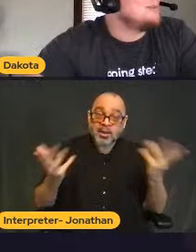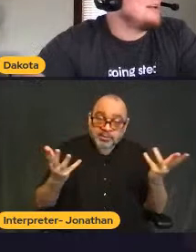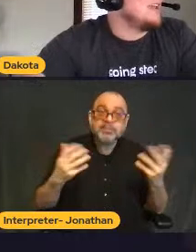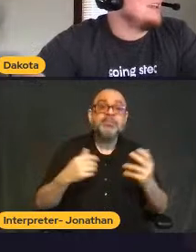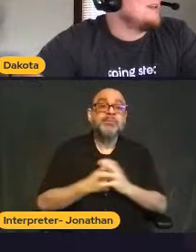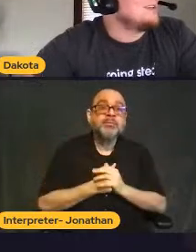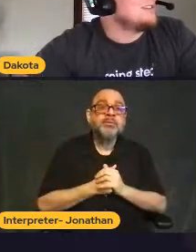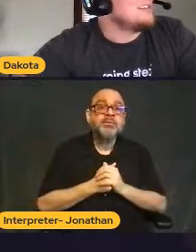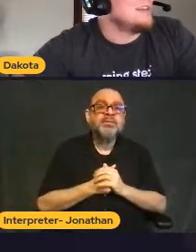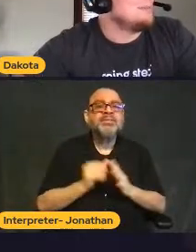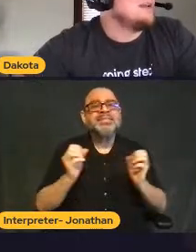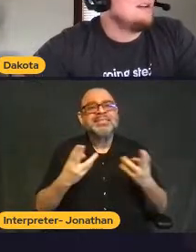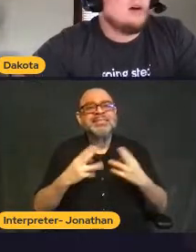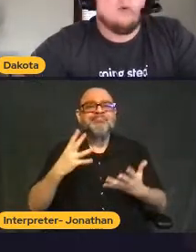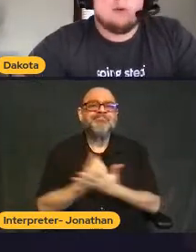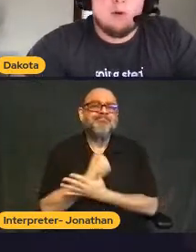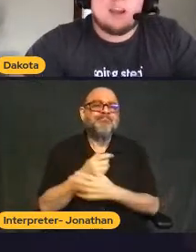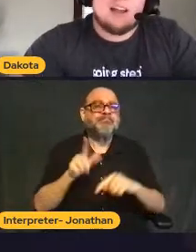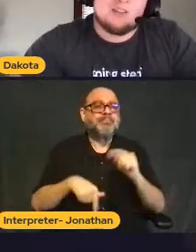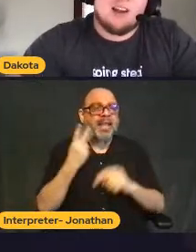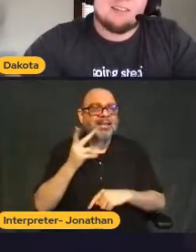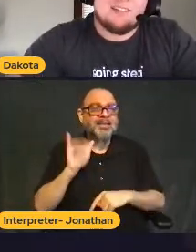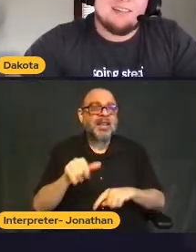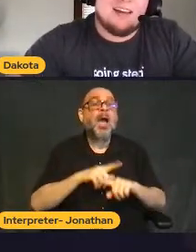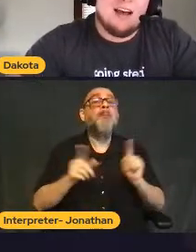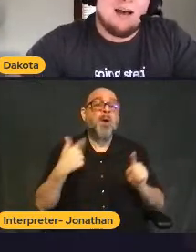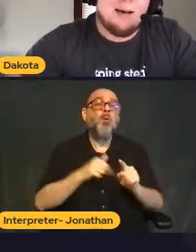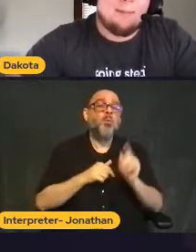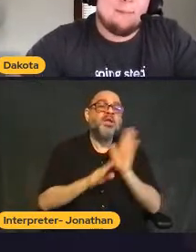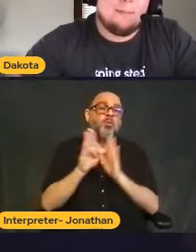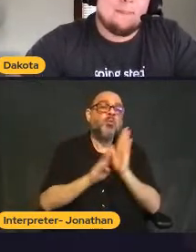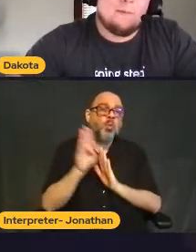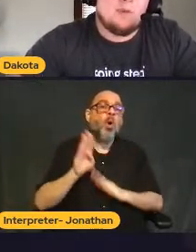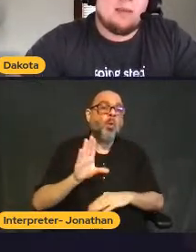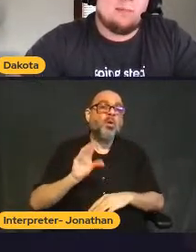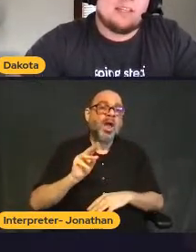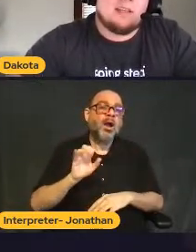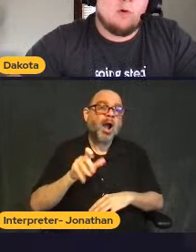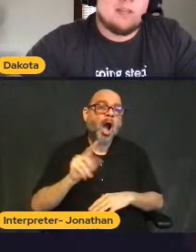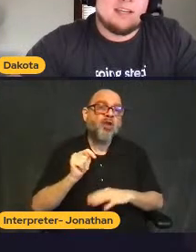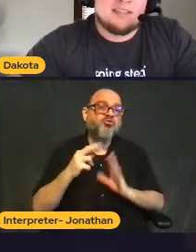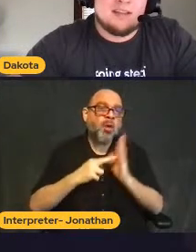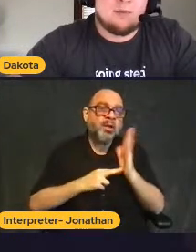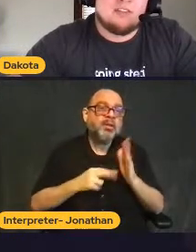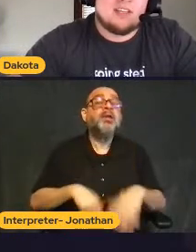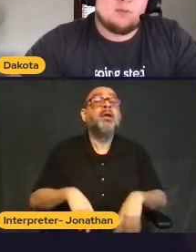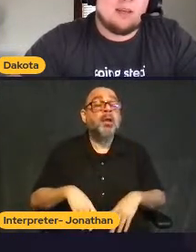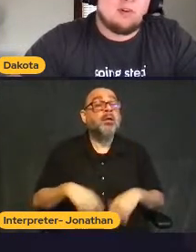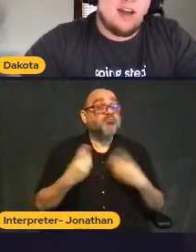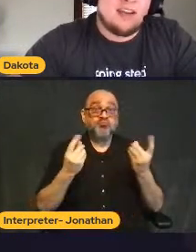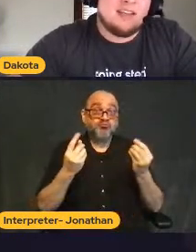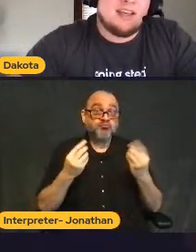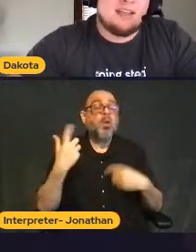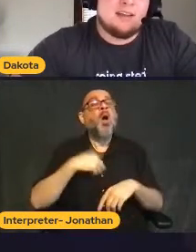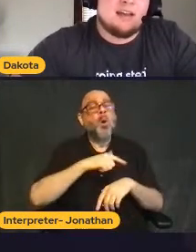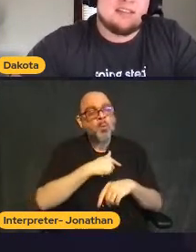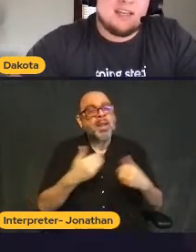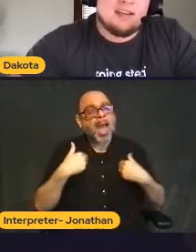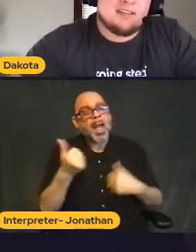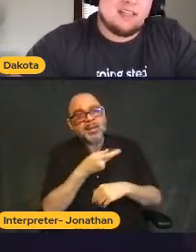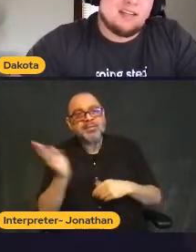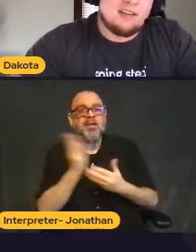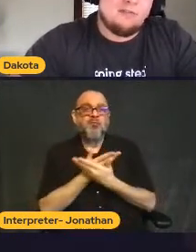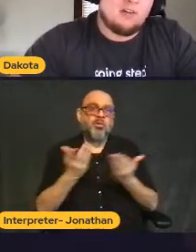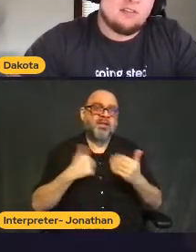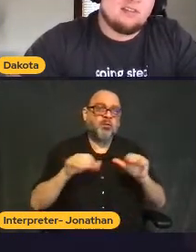Oh, too bad you can't actually see it, but we wrote a construct. We basically, what we did is a number of things. We provided a